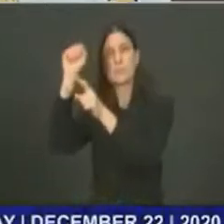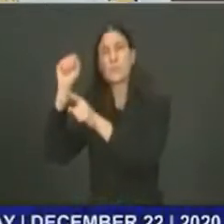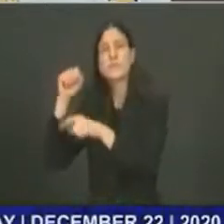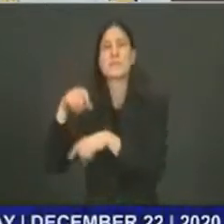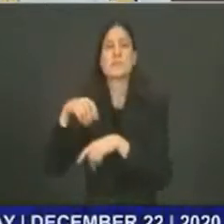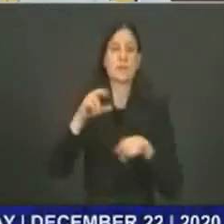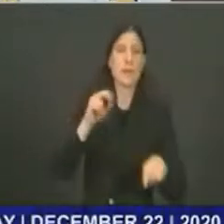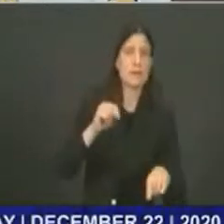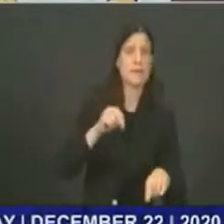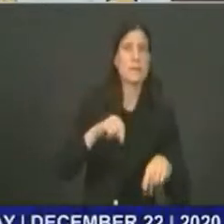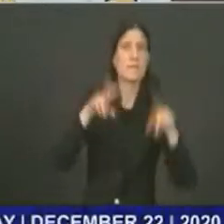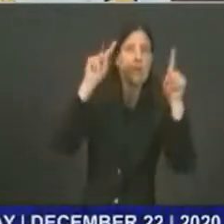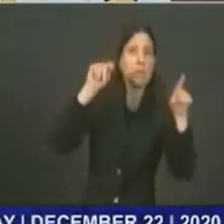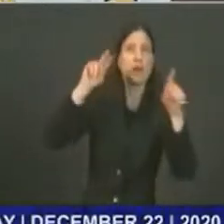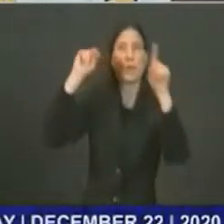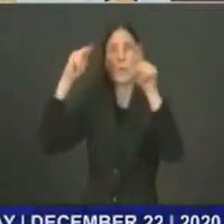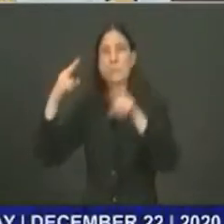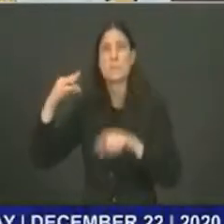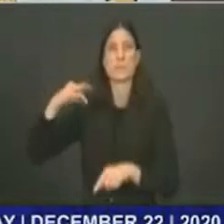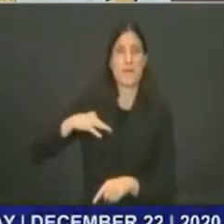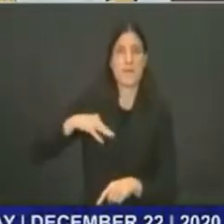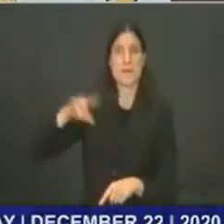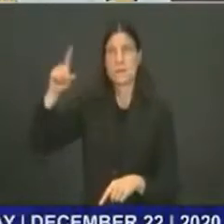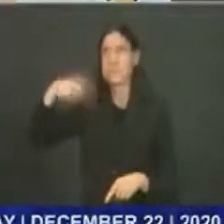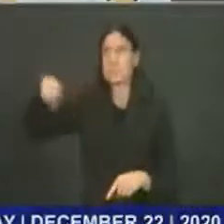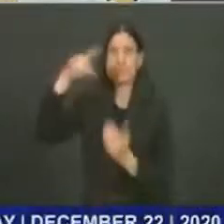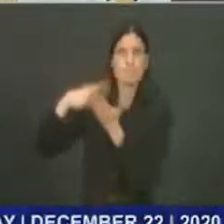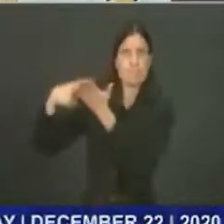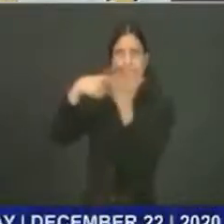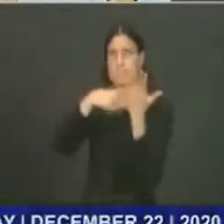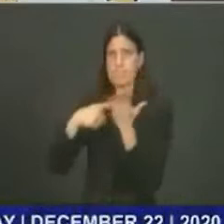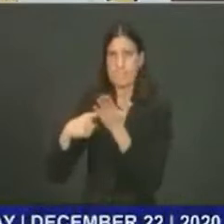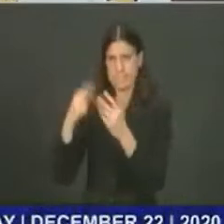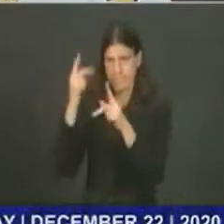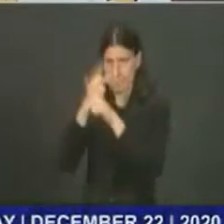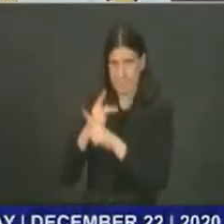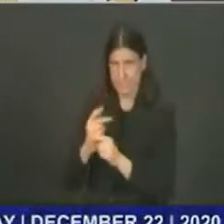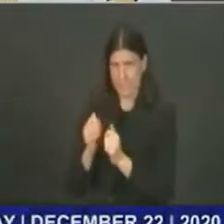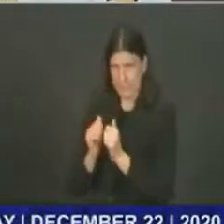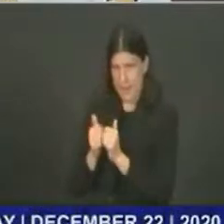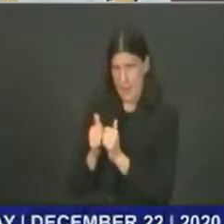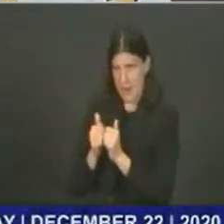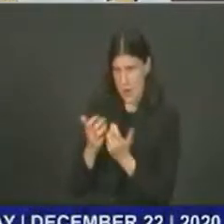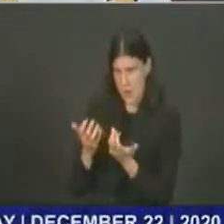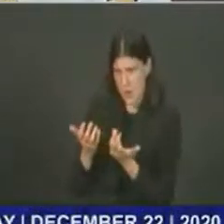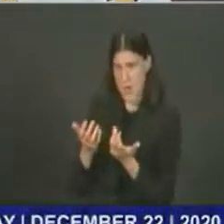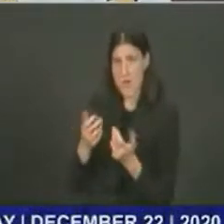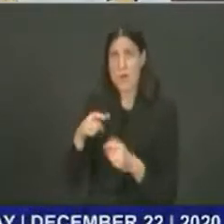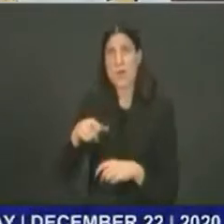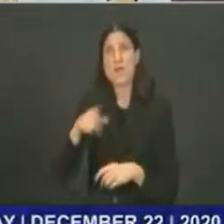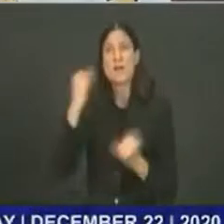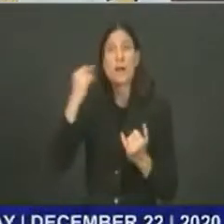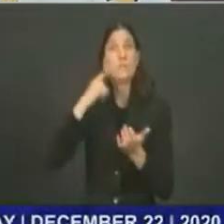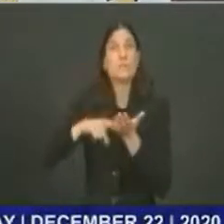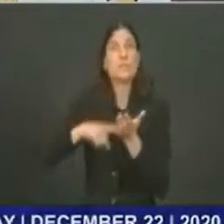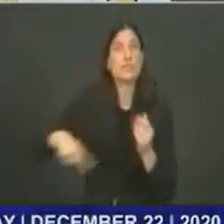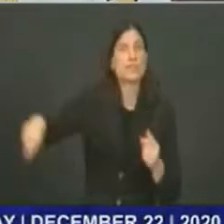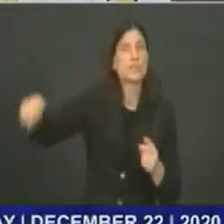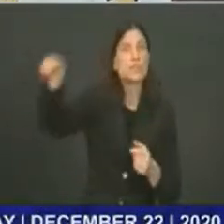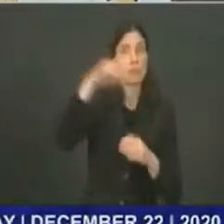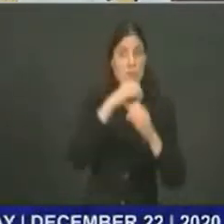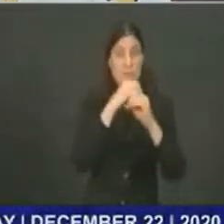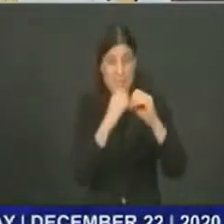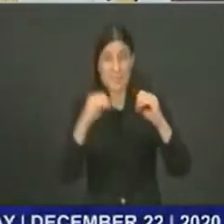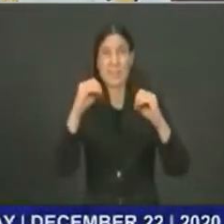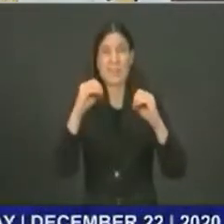variants we have here, whether or not it's here or not, and anything to do differently. But the response to it stays the same.